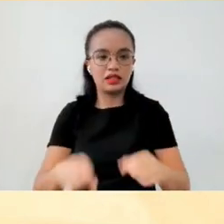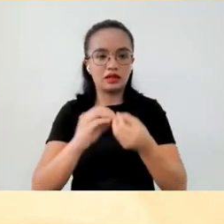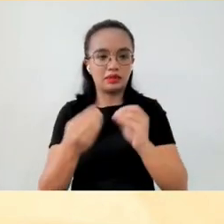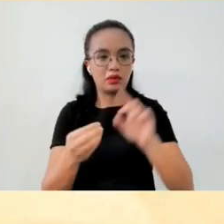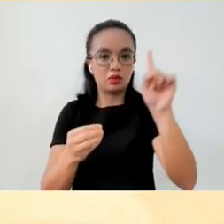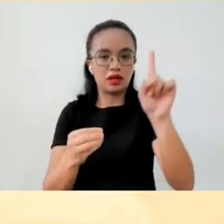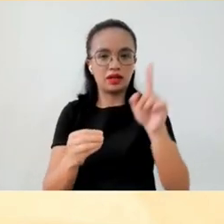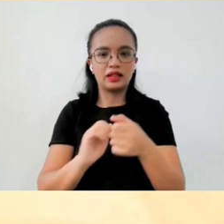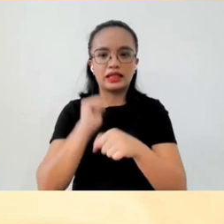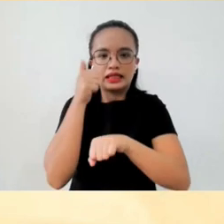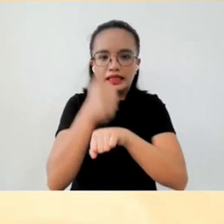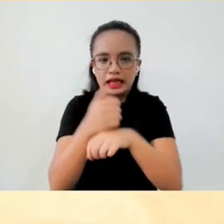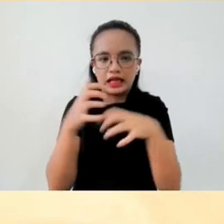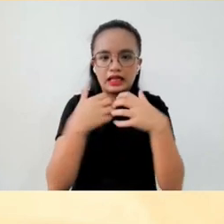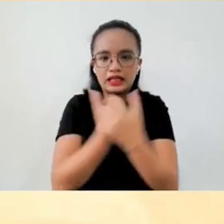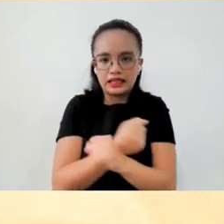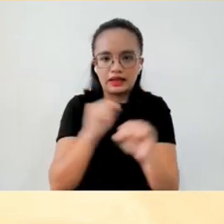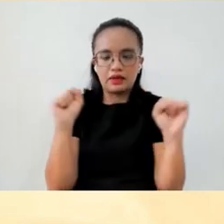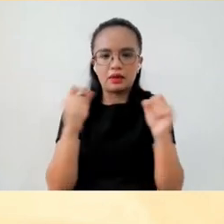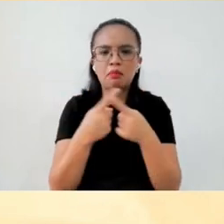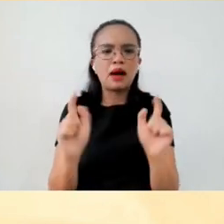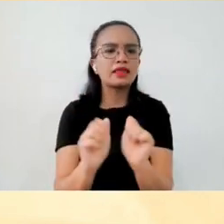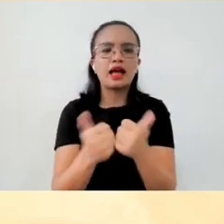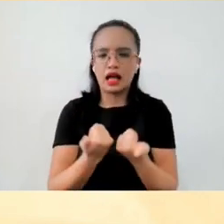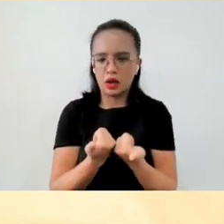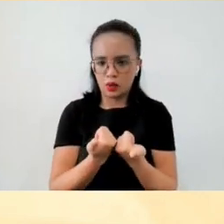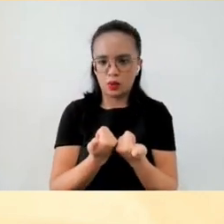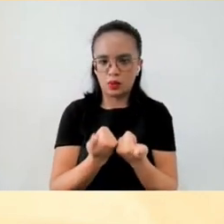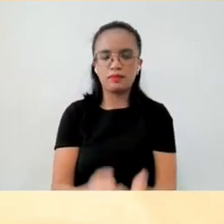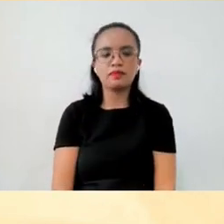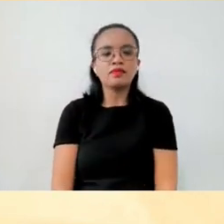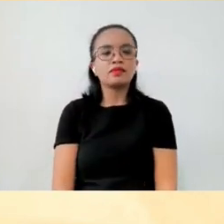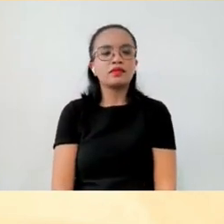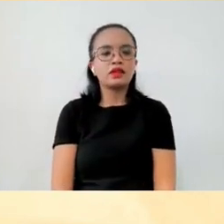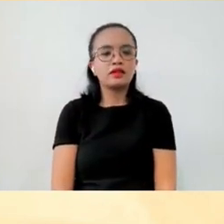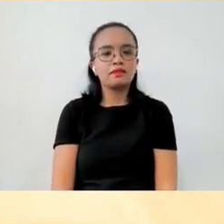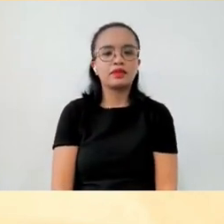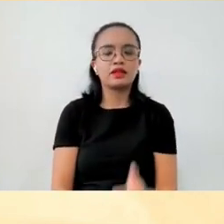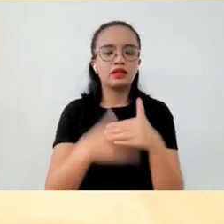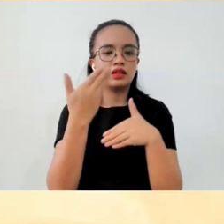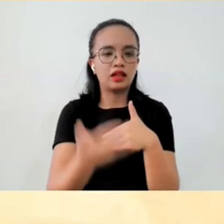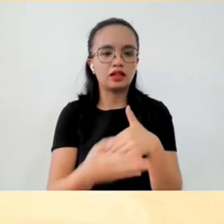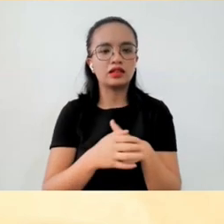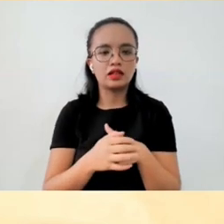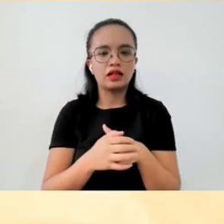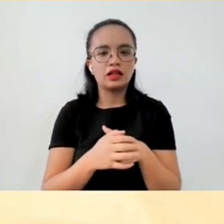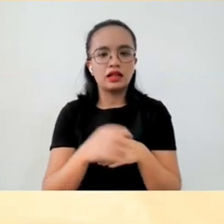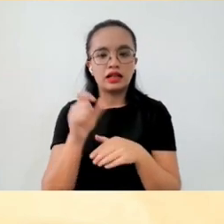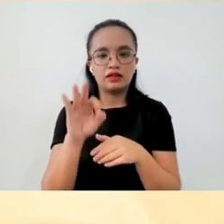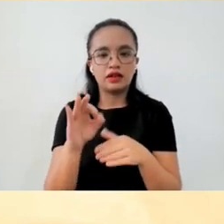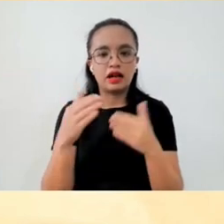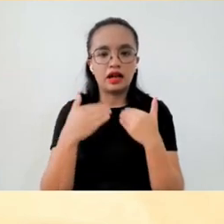like building safety. But how do we do that? Okay, so and then if there is going to be